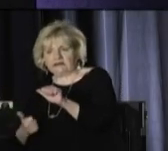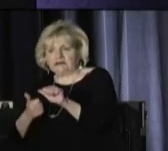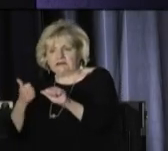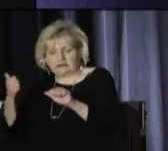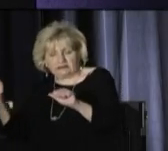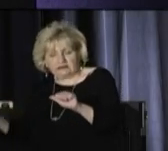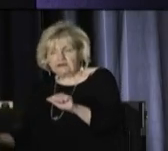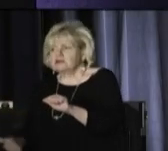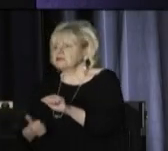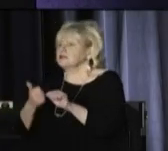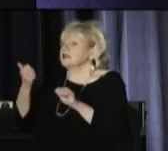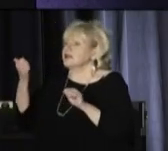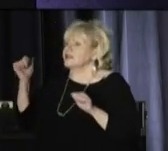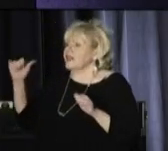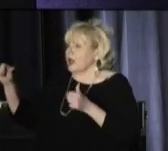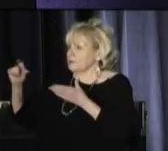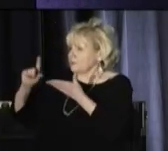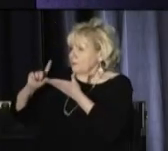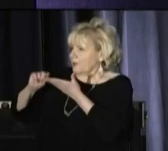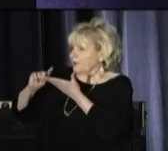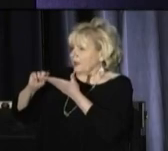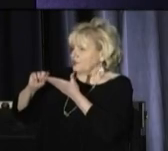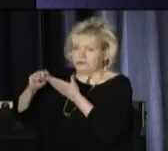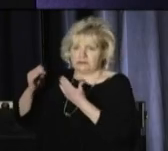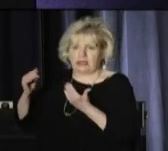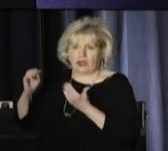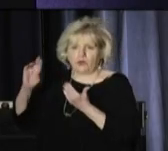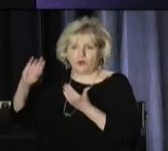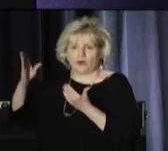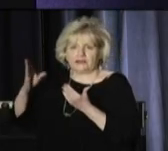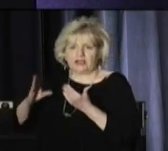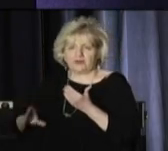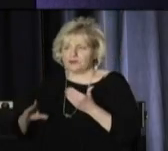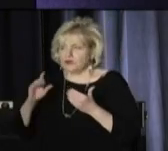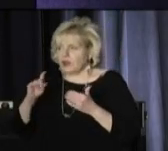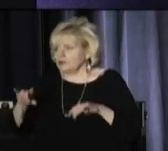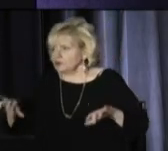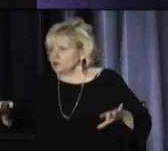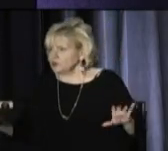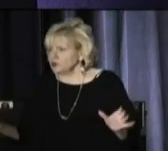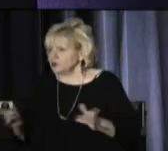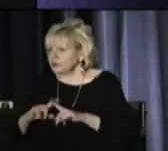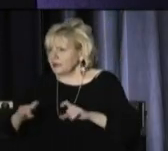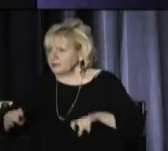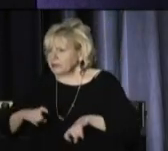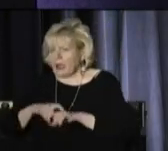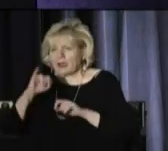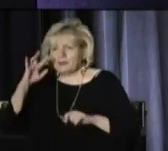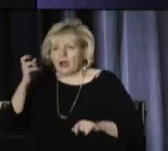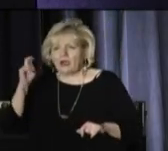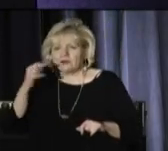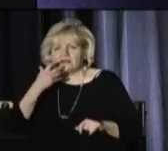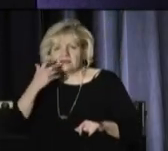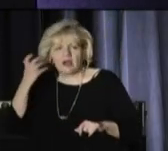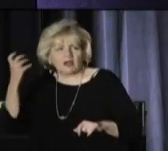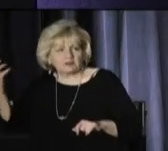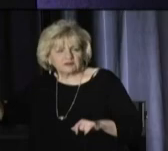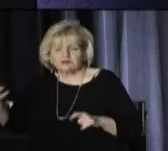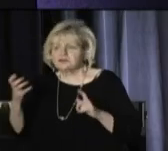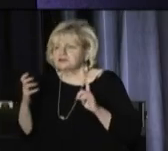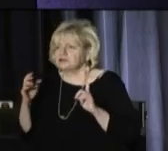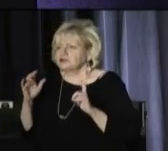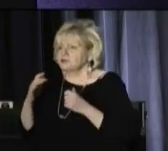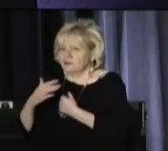publication, it's now or never, it's you have to strike while the iron is hot. Like this kind of pressure I put